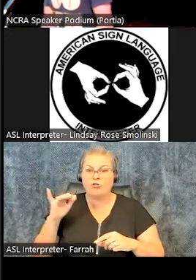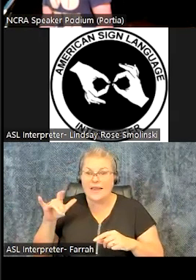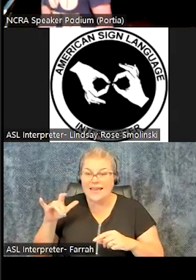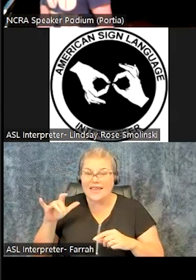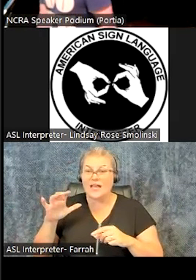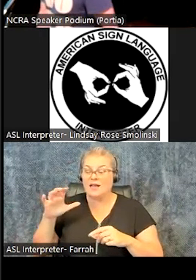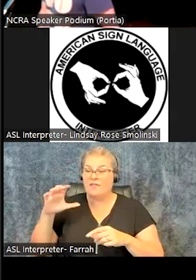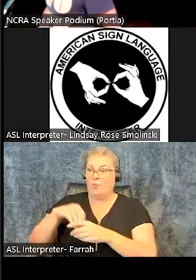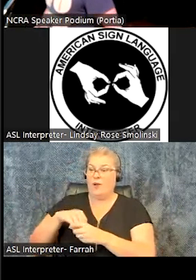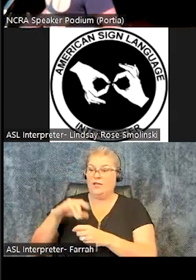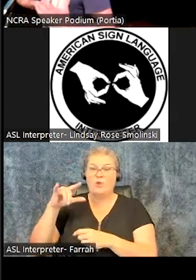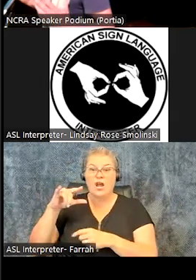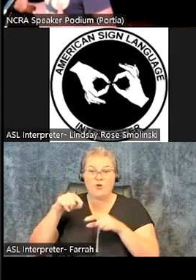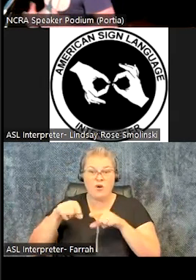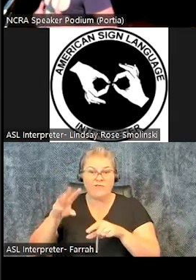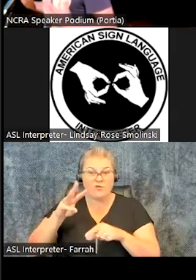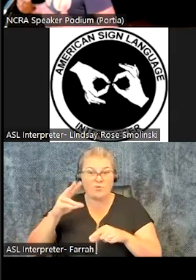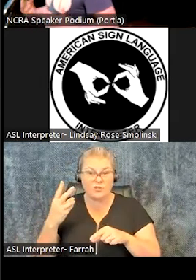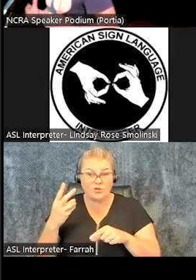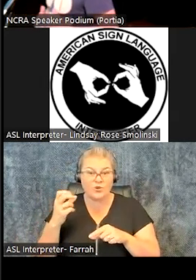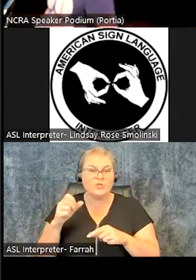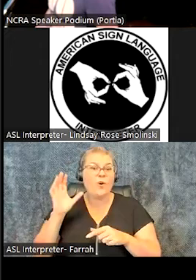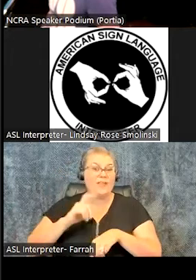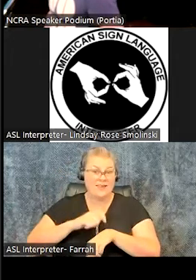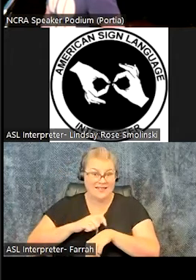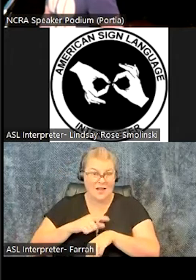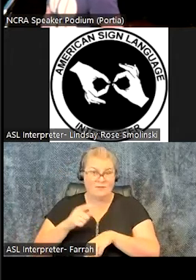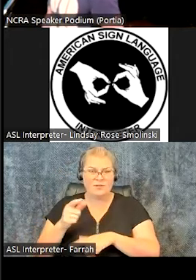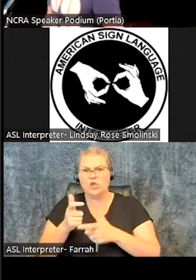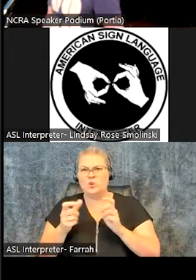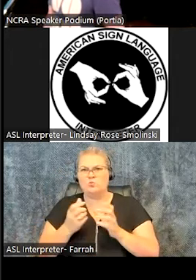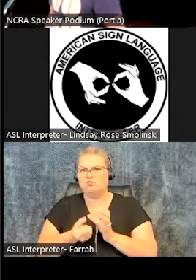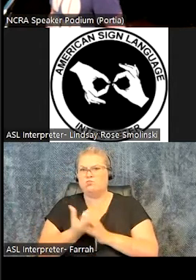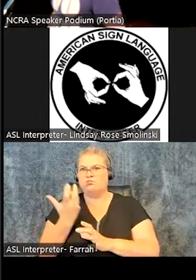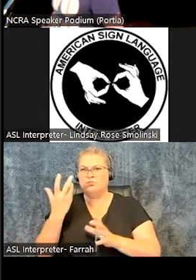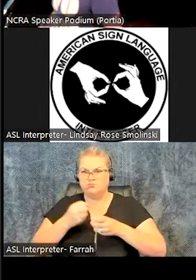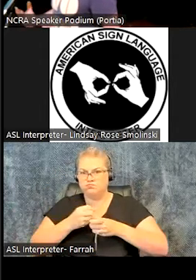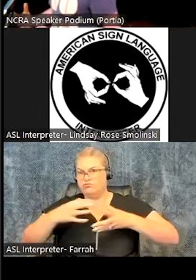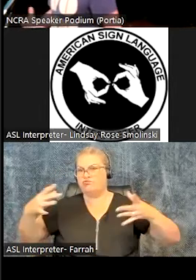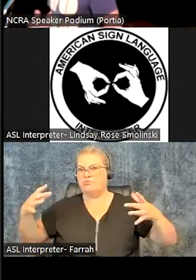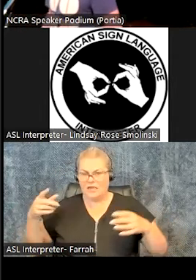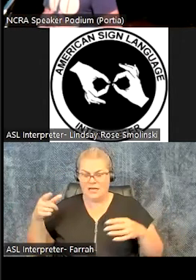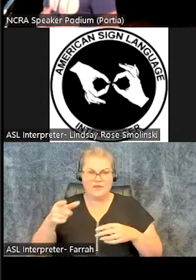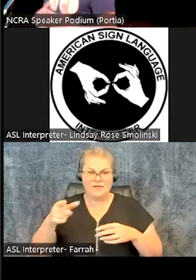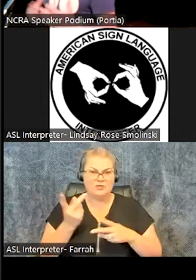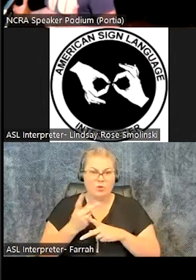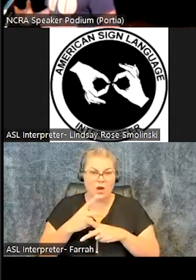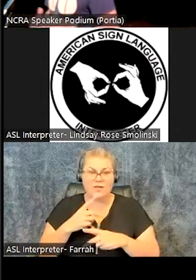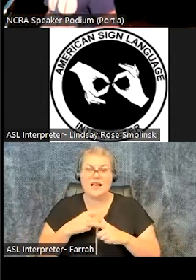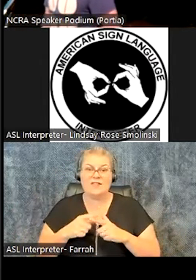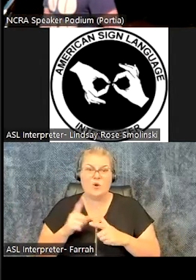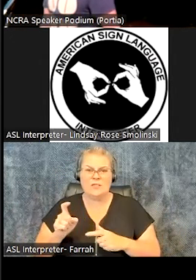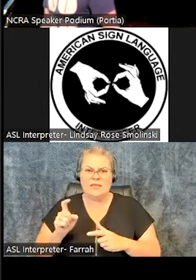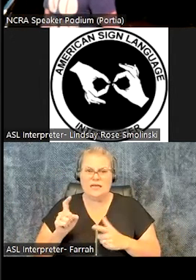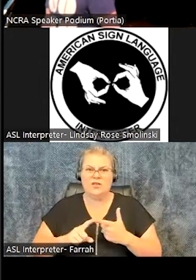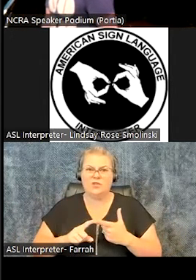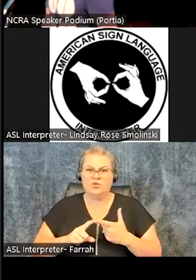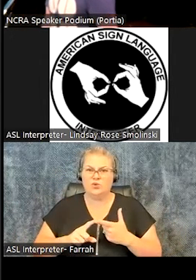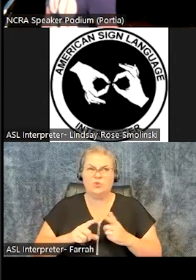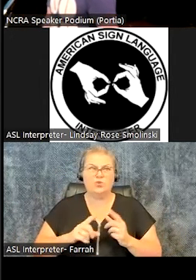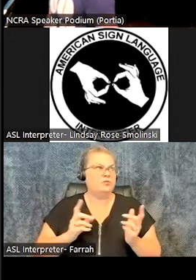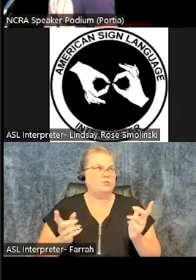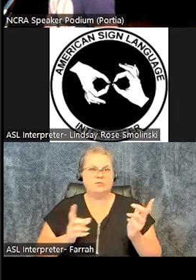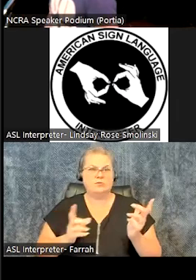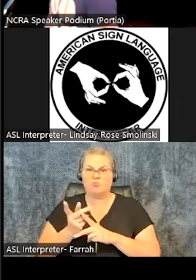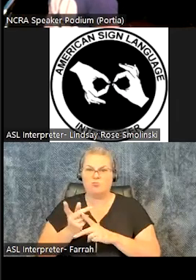during World War II. And so at the time, there's a massive growth in all these products. And there was kind of a need to put that production somewhere else too. So